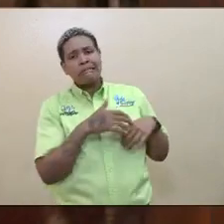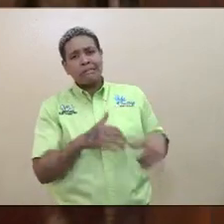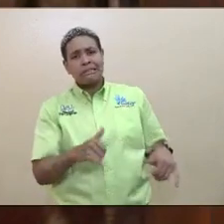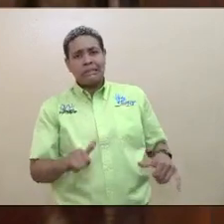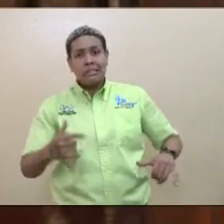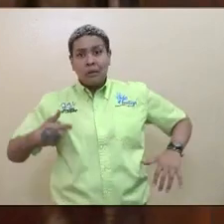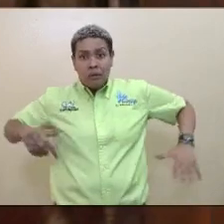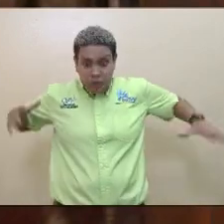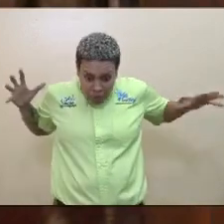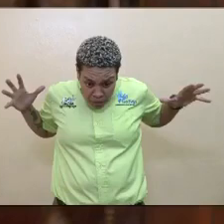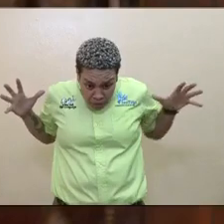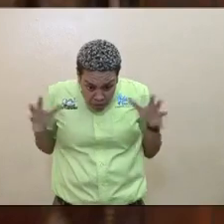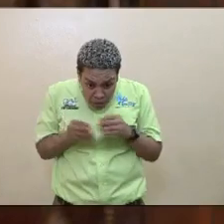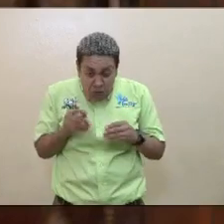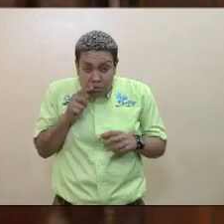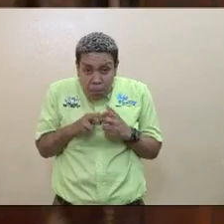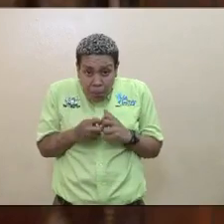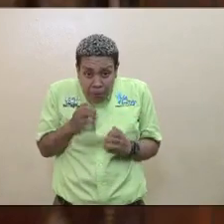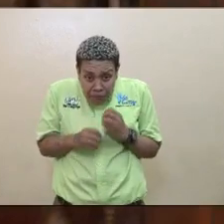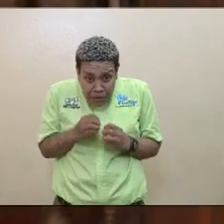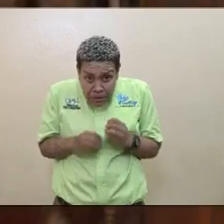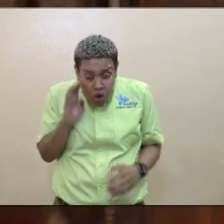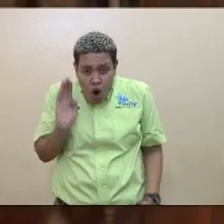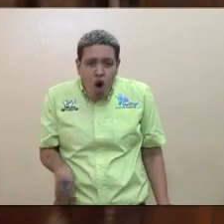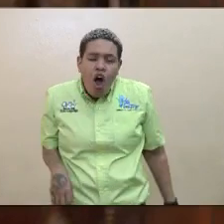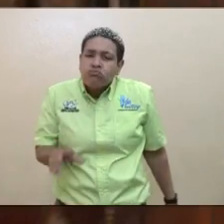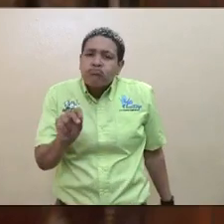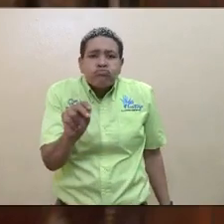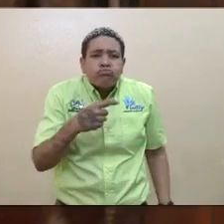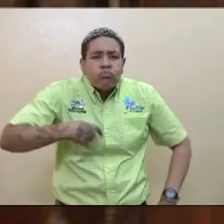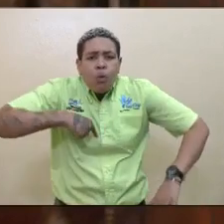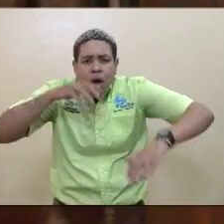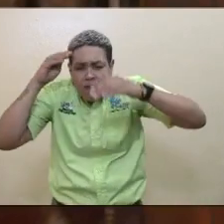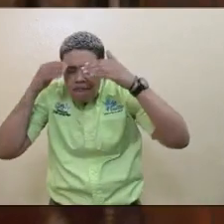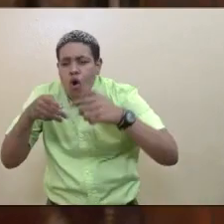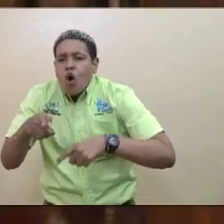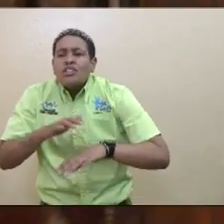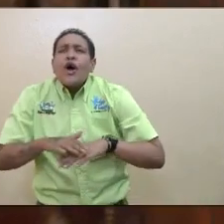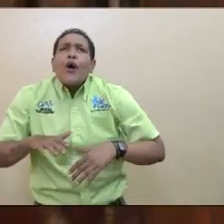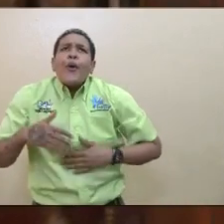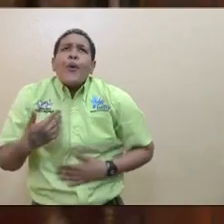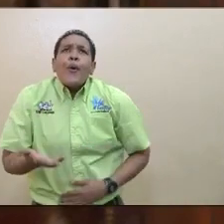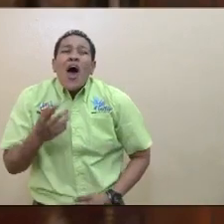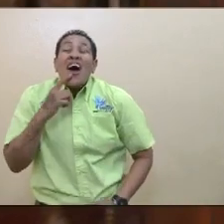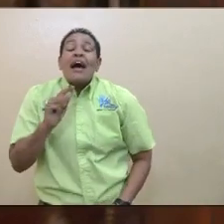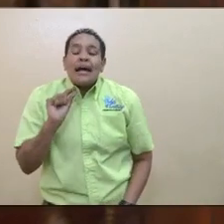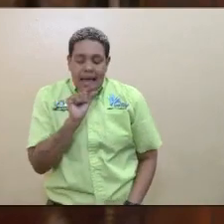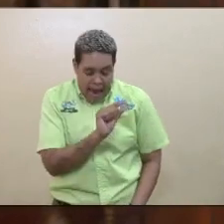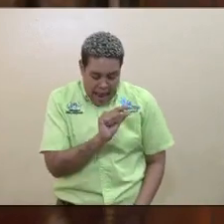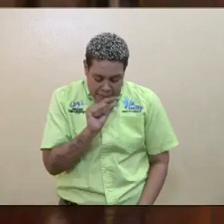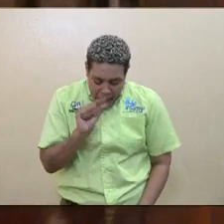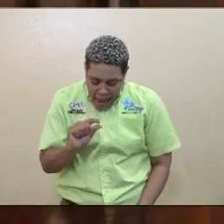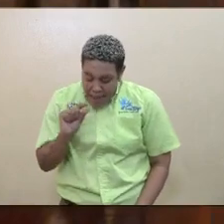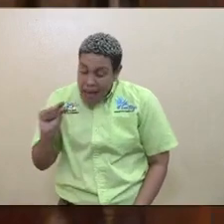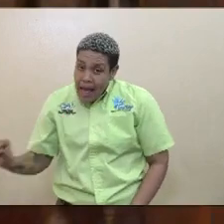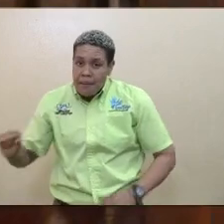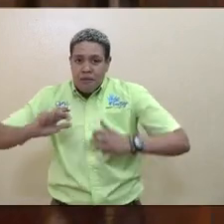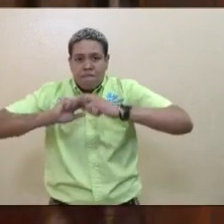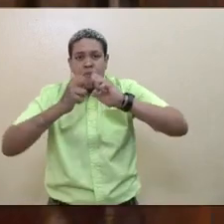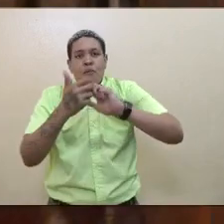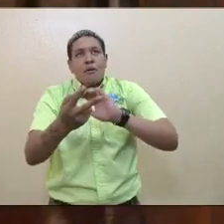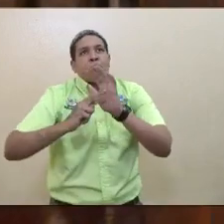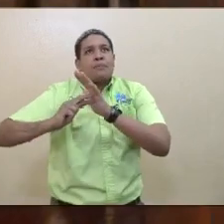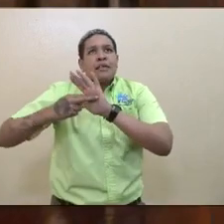entirety of the problem. We are focusing on one element of it, which is